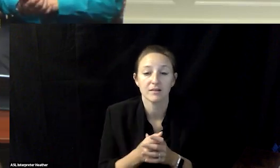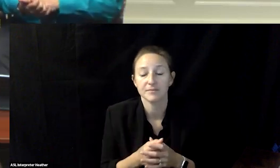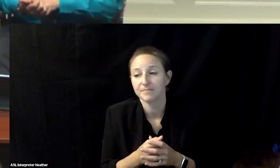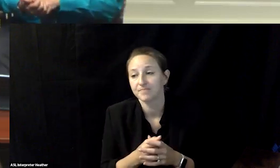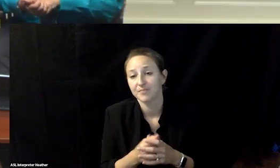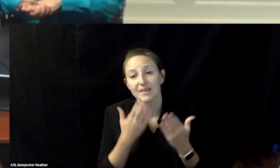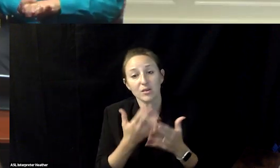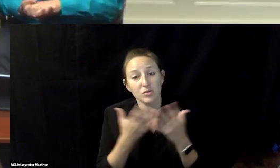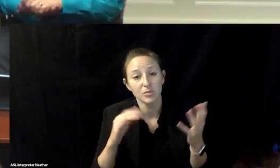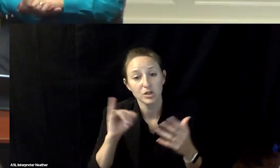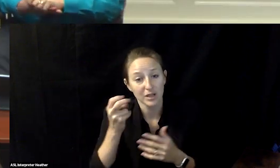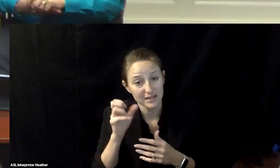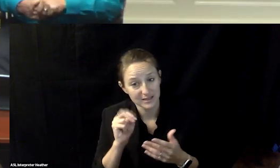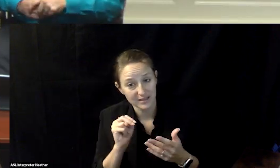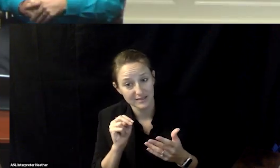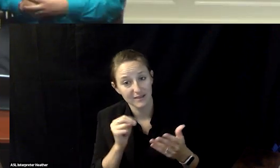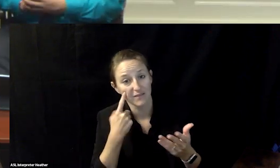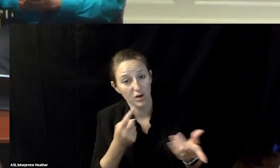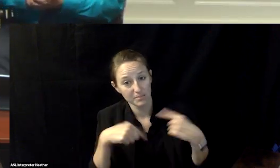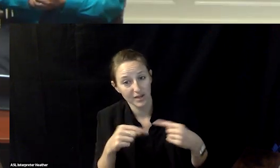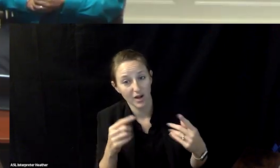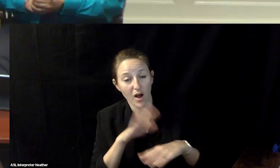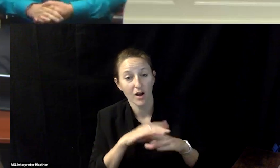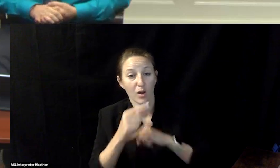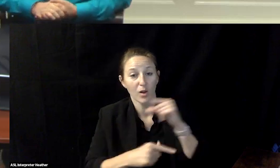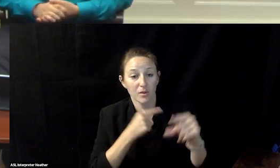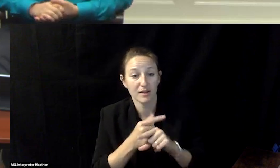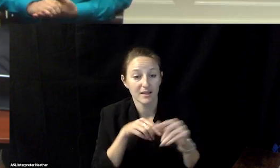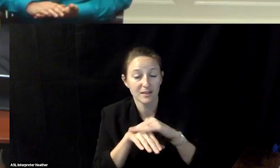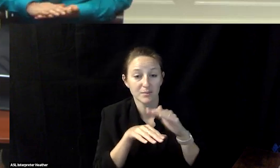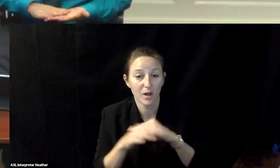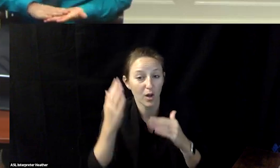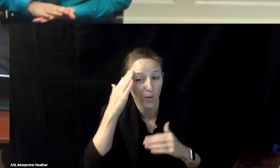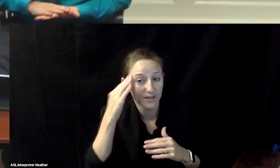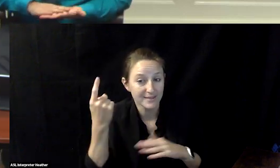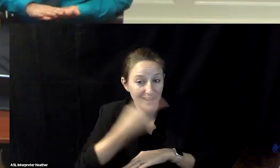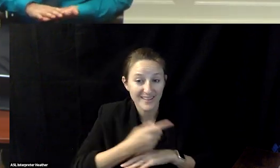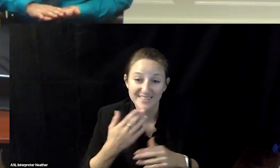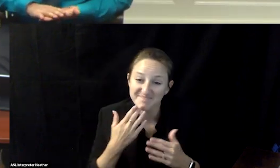on Global Accessibility Awareness Day. Thanks, everyone. Thanks for coming.